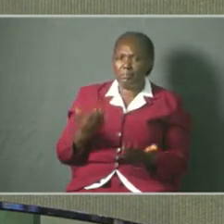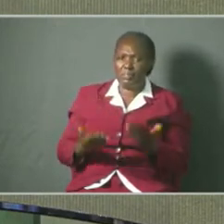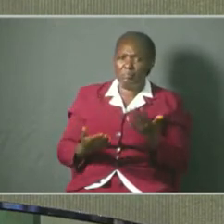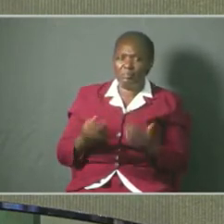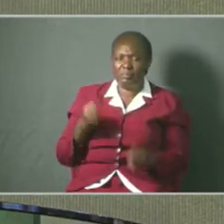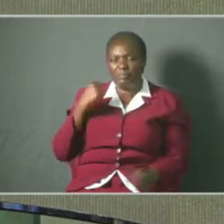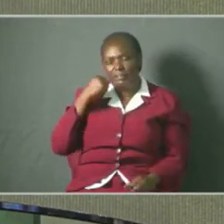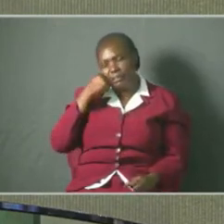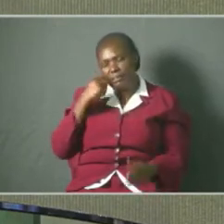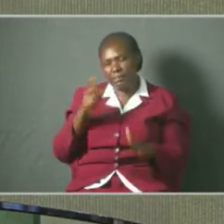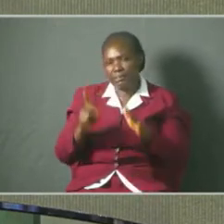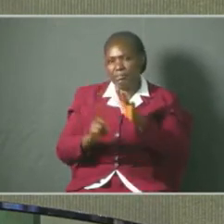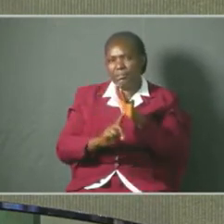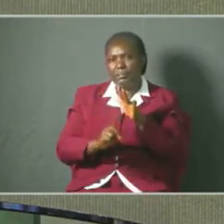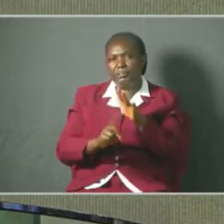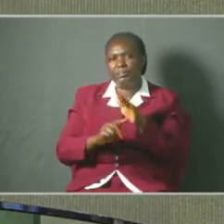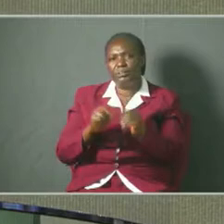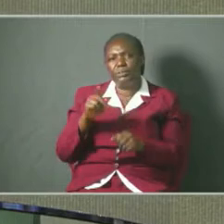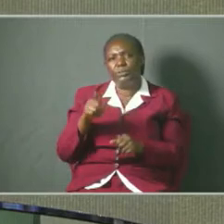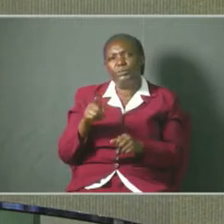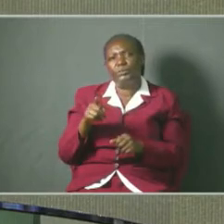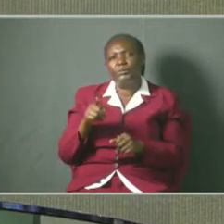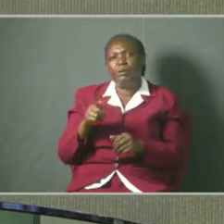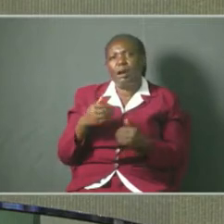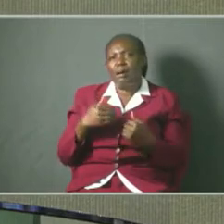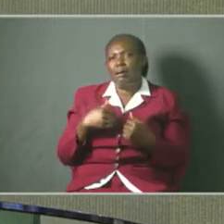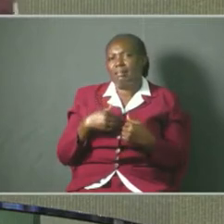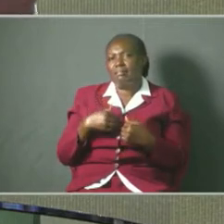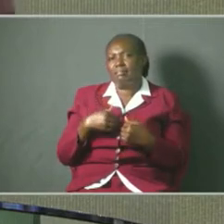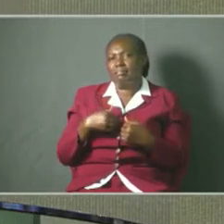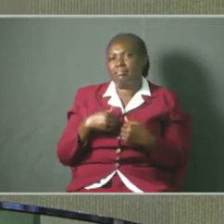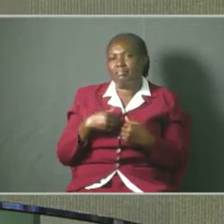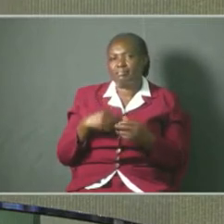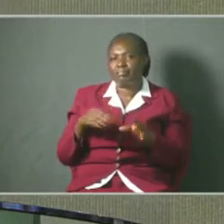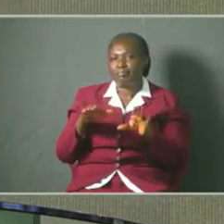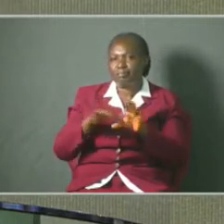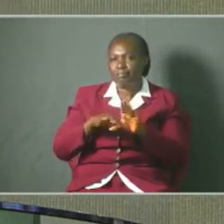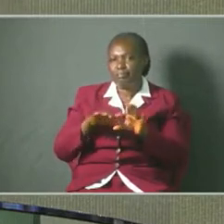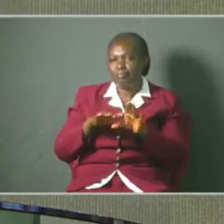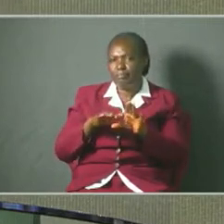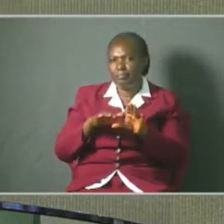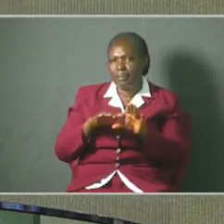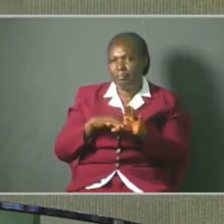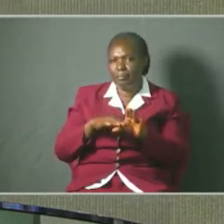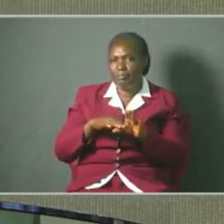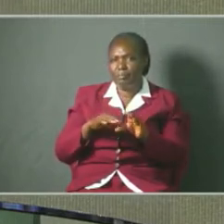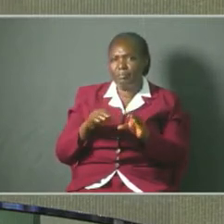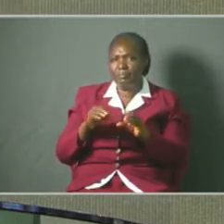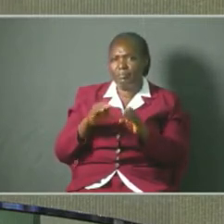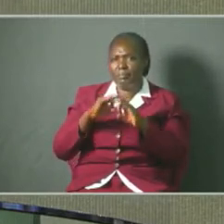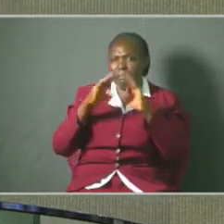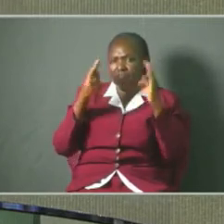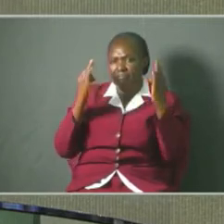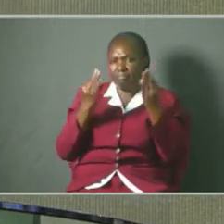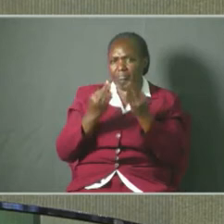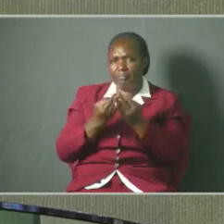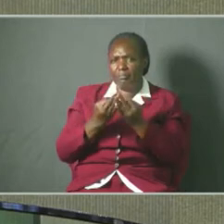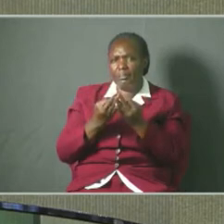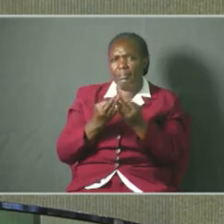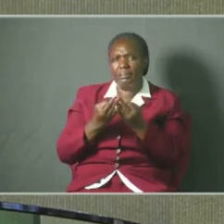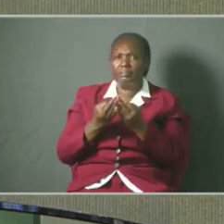ministry that you are having a member of the household who is yet to be a believer.